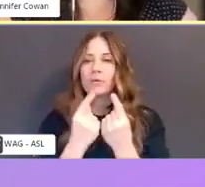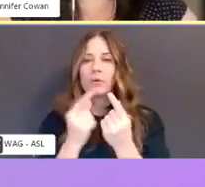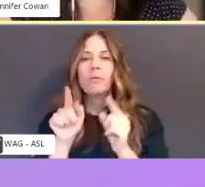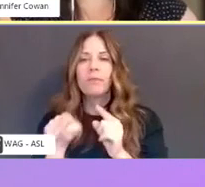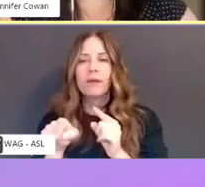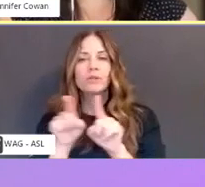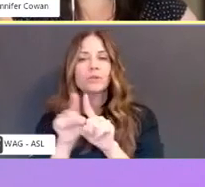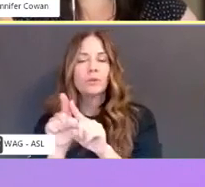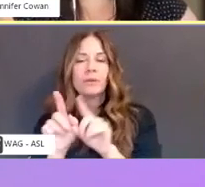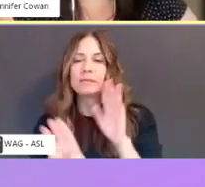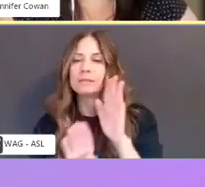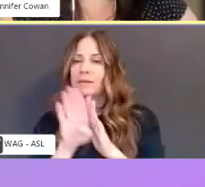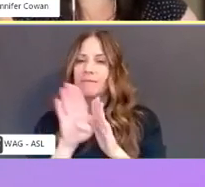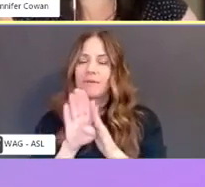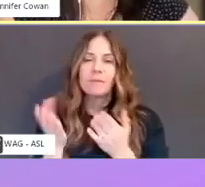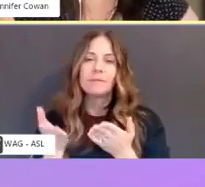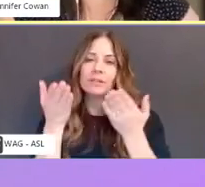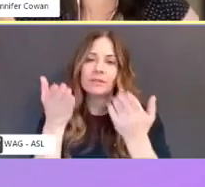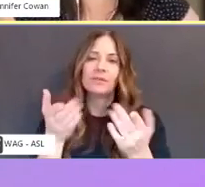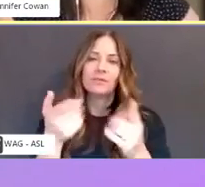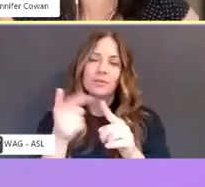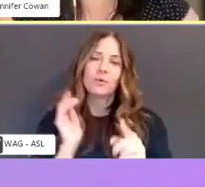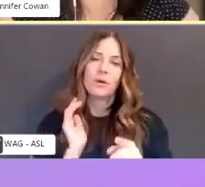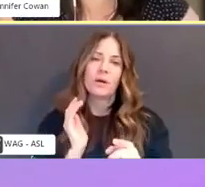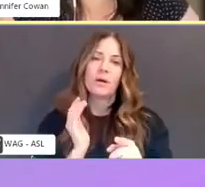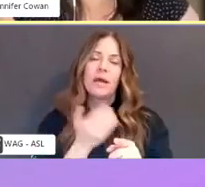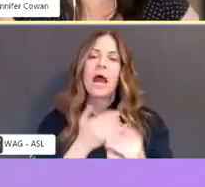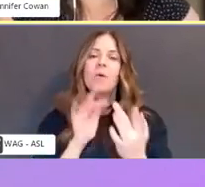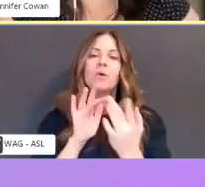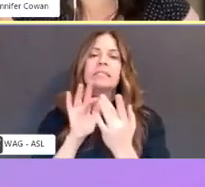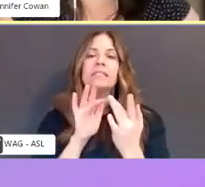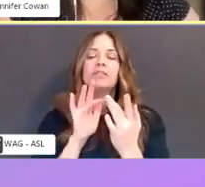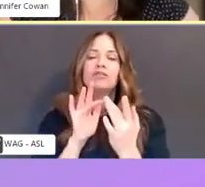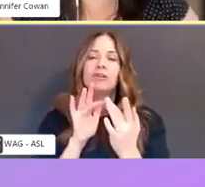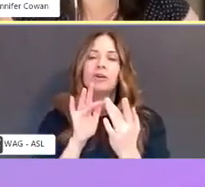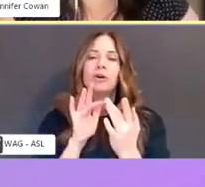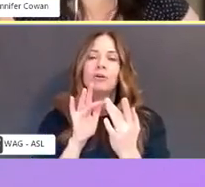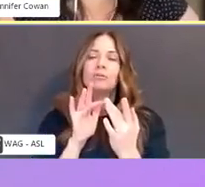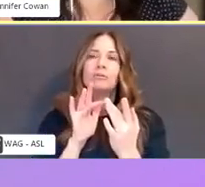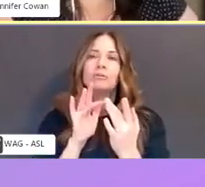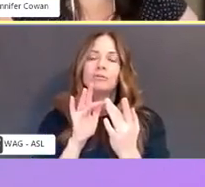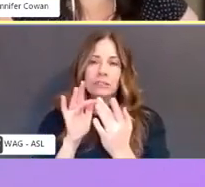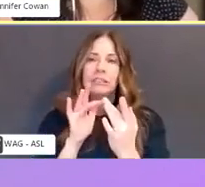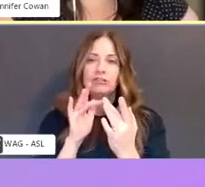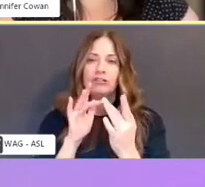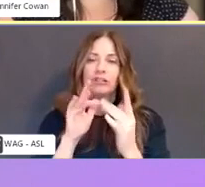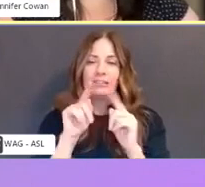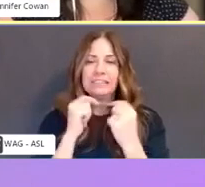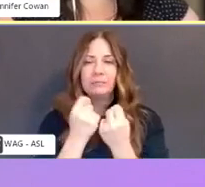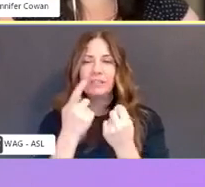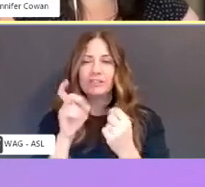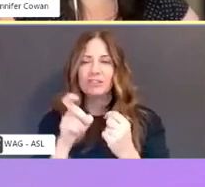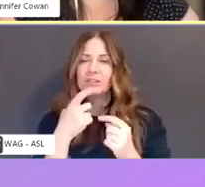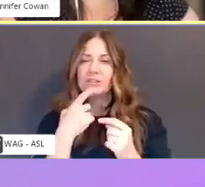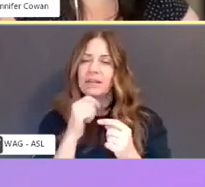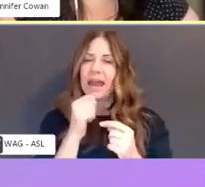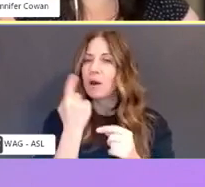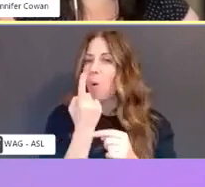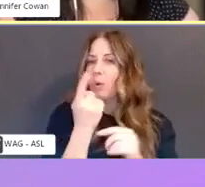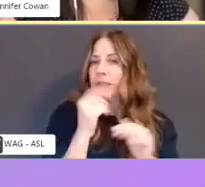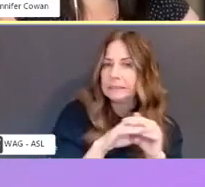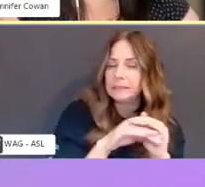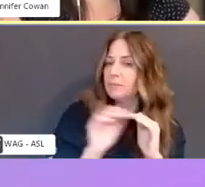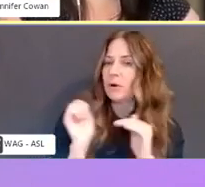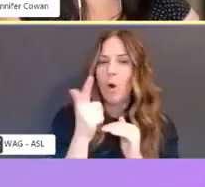has developed and delivers this to our digital accessible, to our digital teams, I should say, not strictly